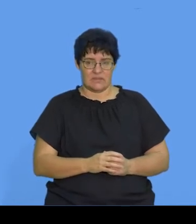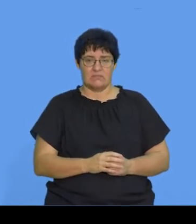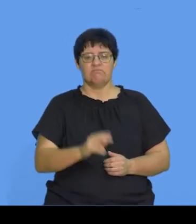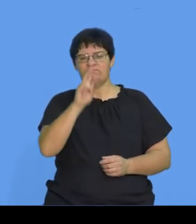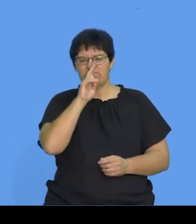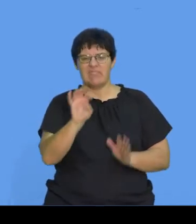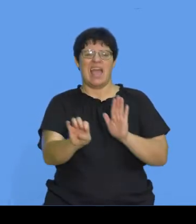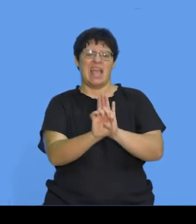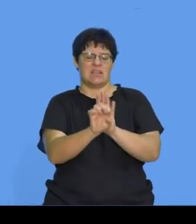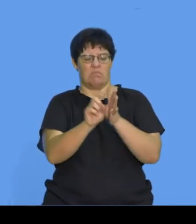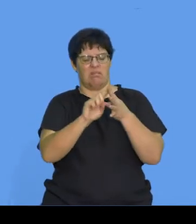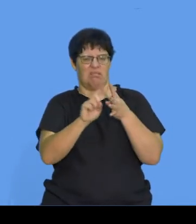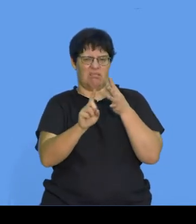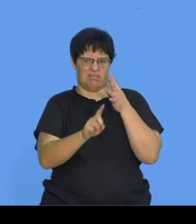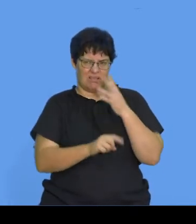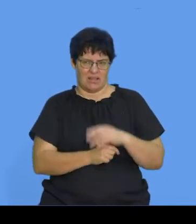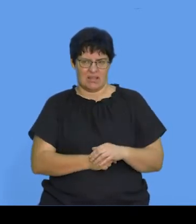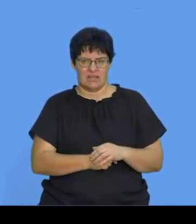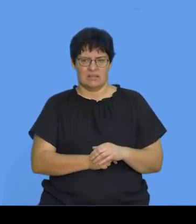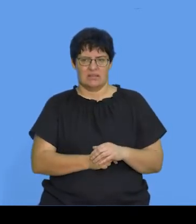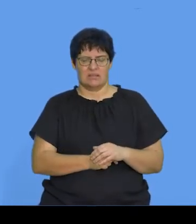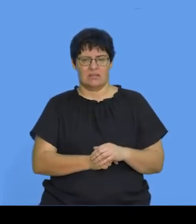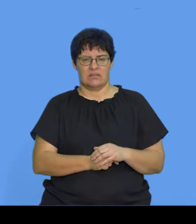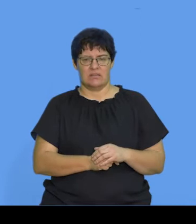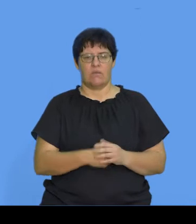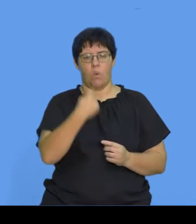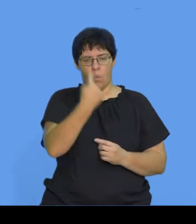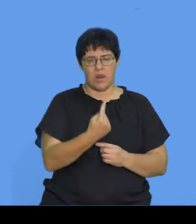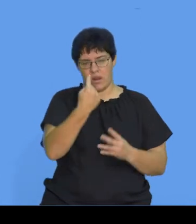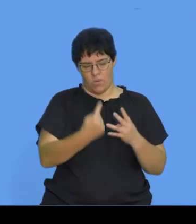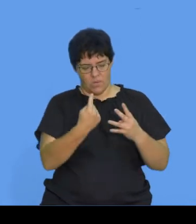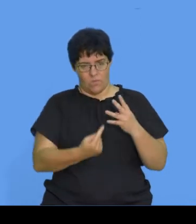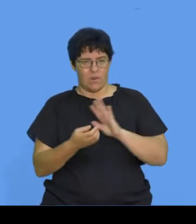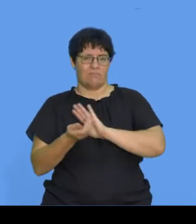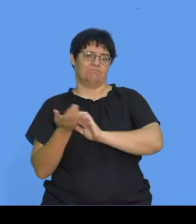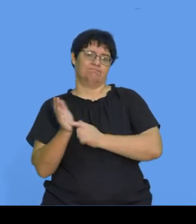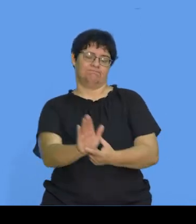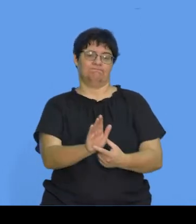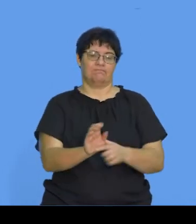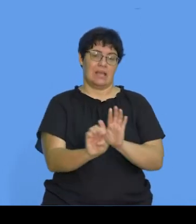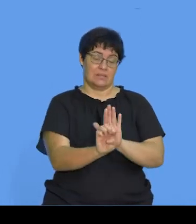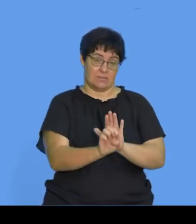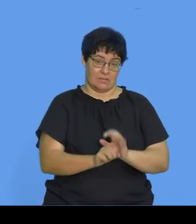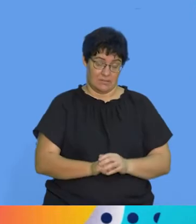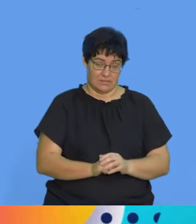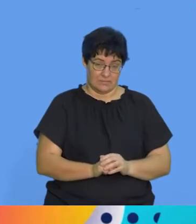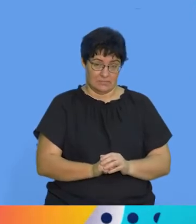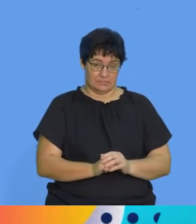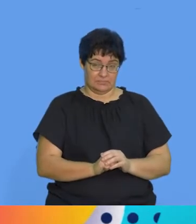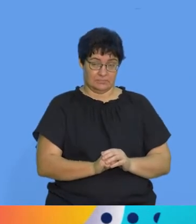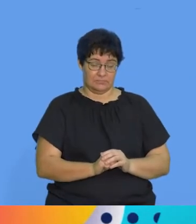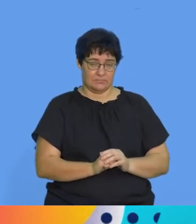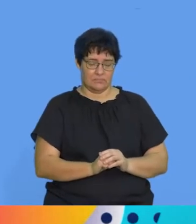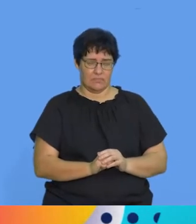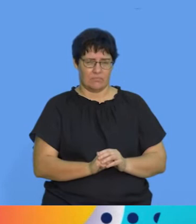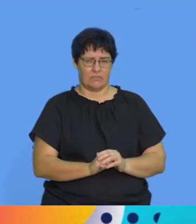Okay, guys, now we're going to look at a few examples, and I've got a few here, but I'm going to look through them one by one. The most